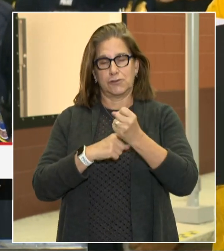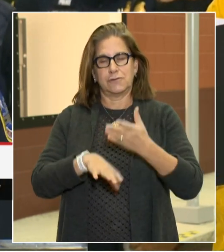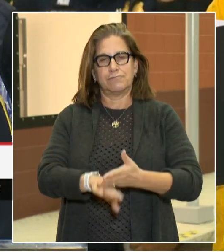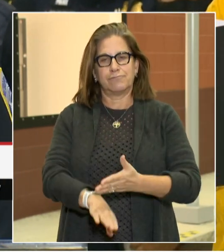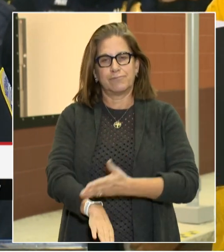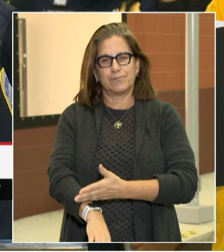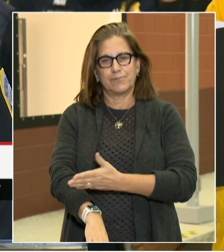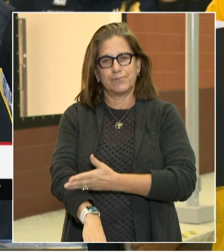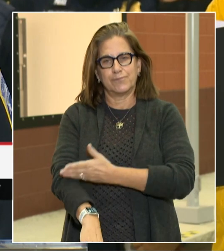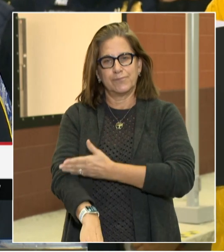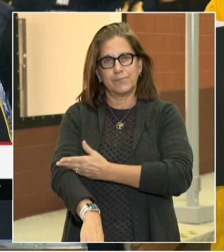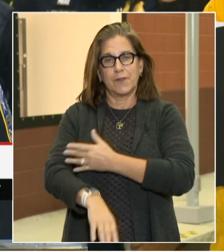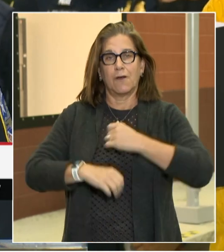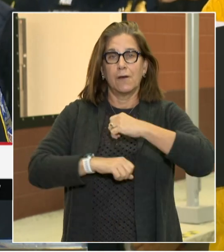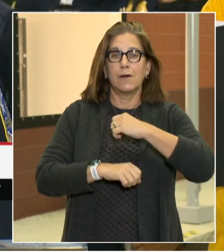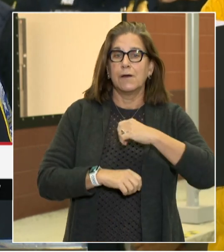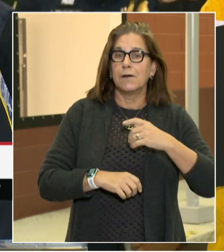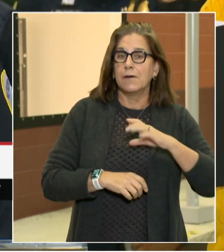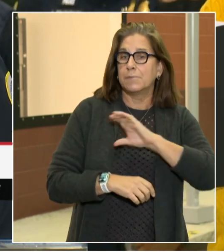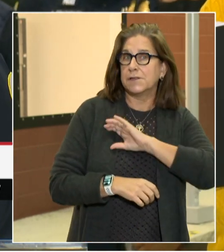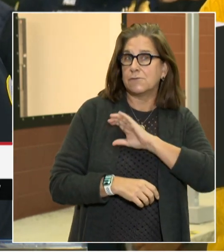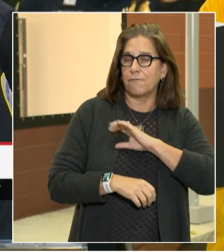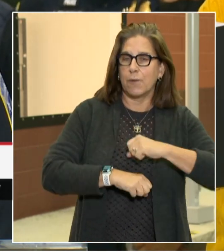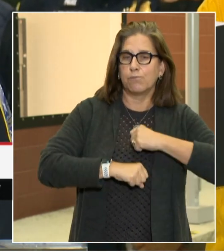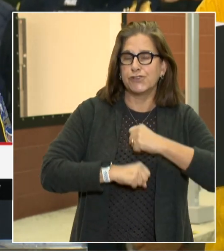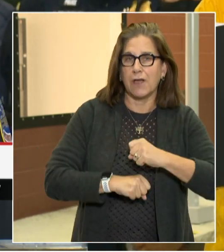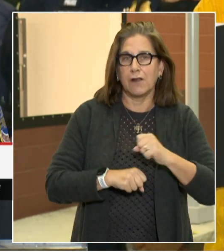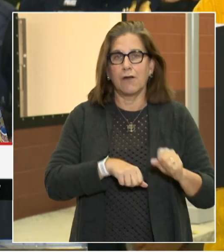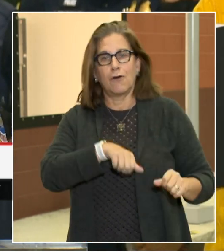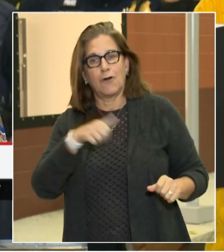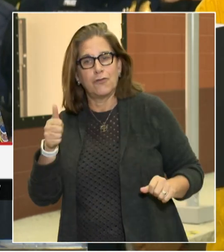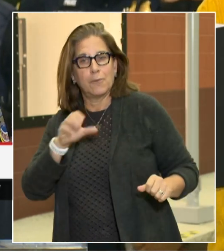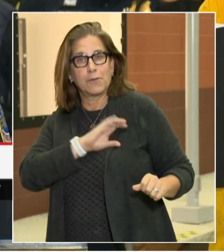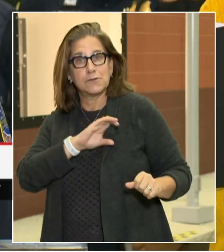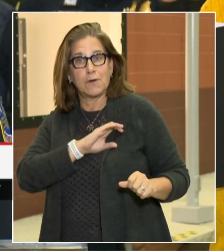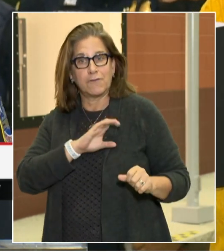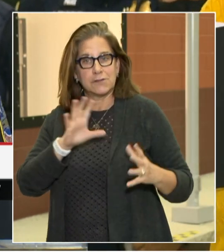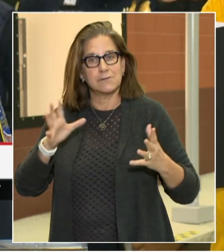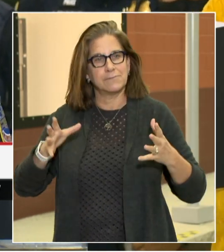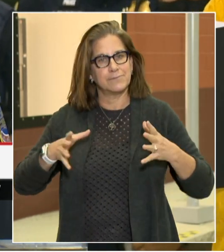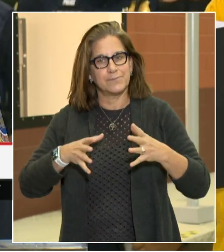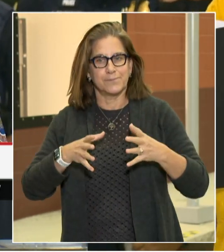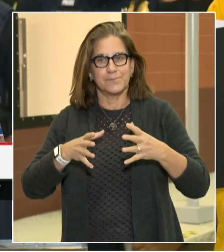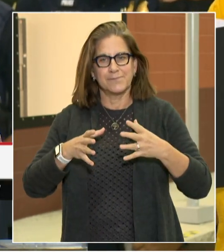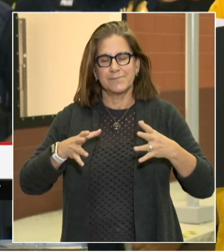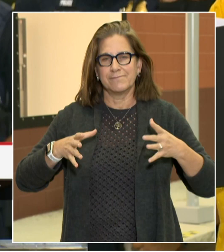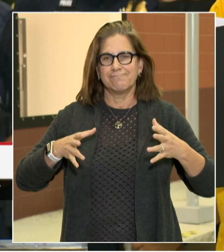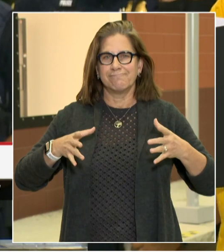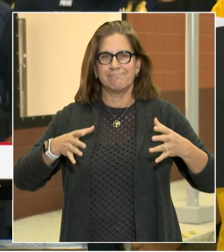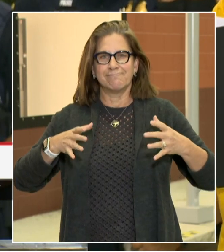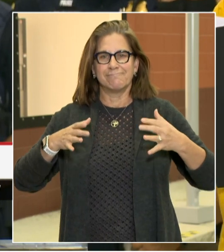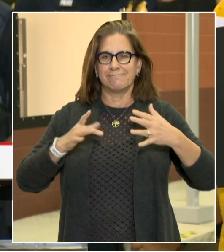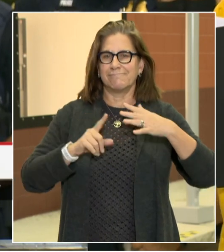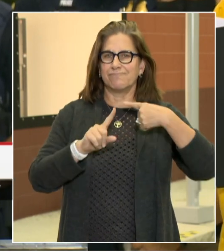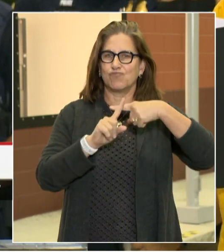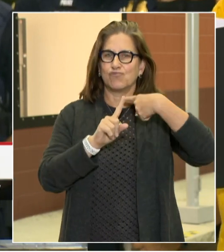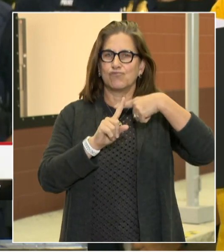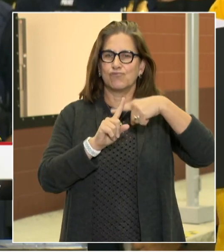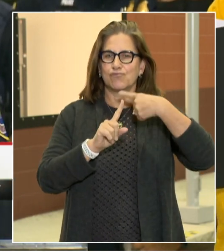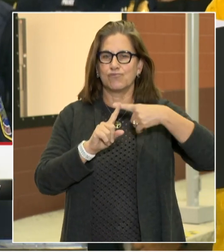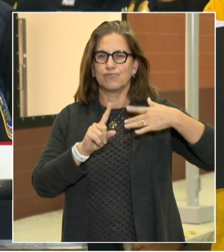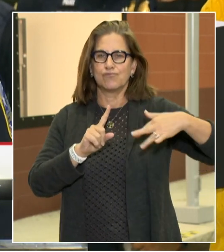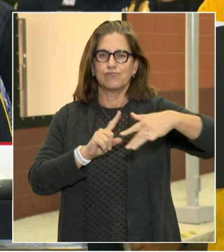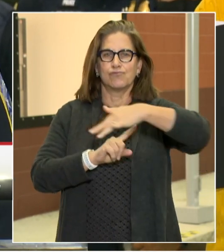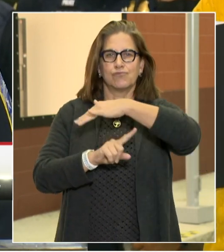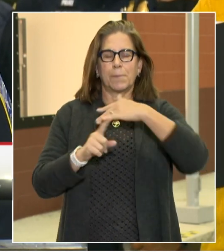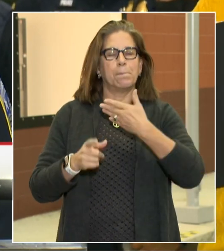and it creates an environment that encourages a cultural change within the profession of policing. For the